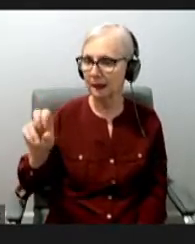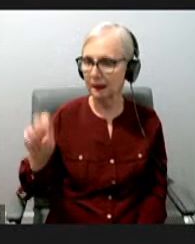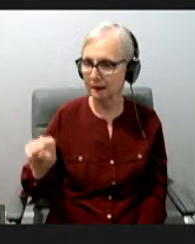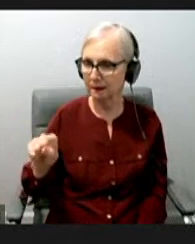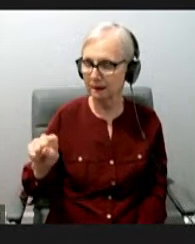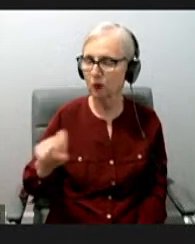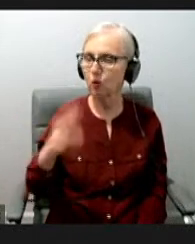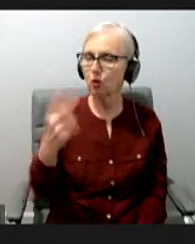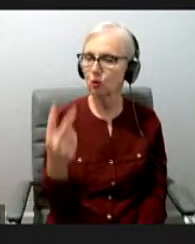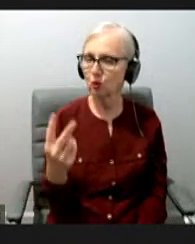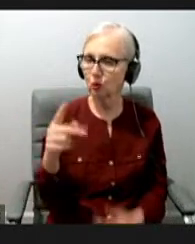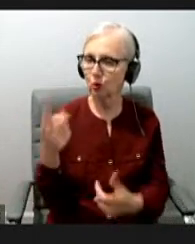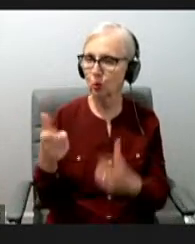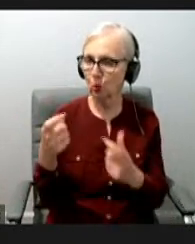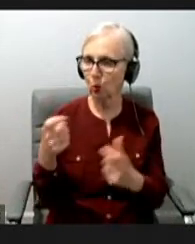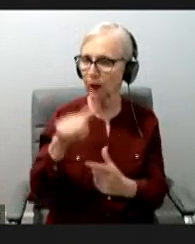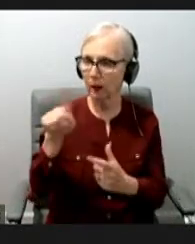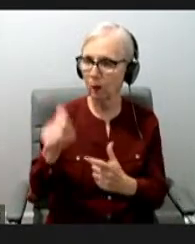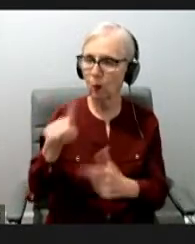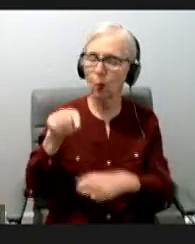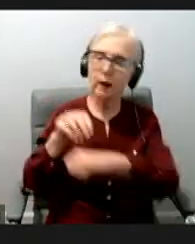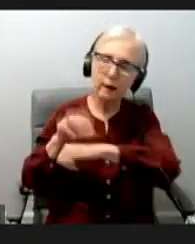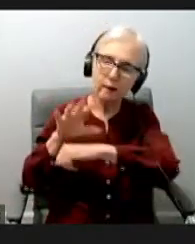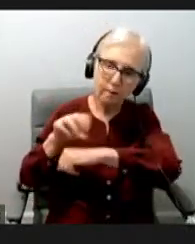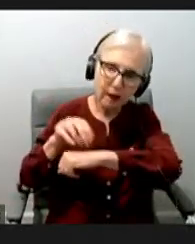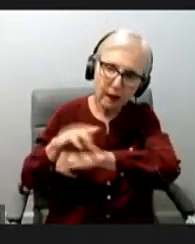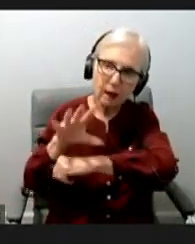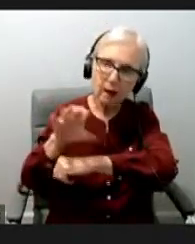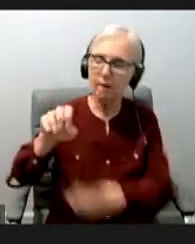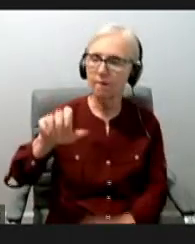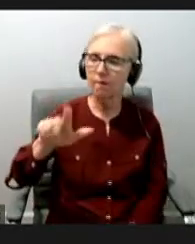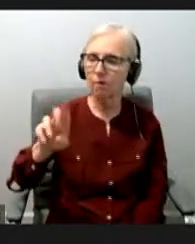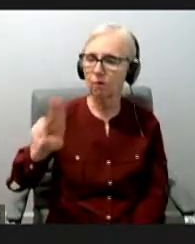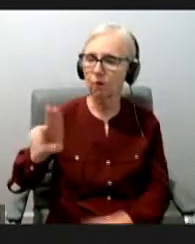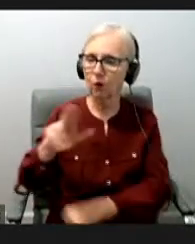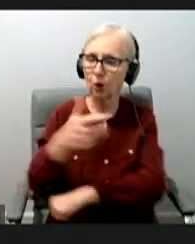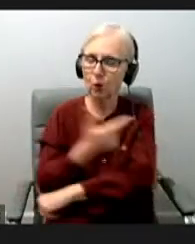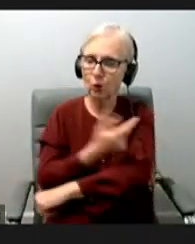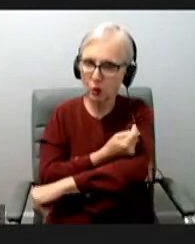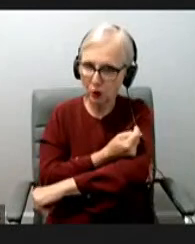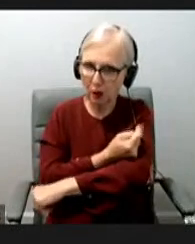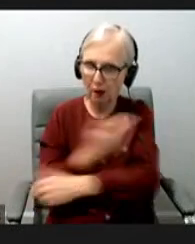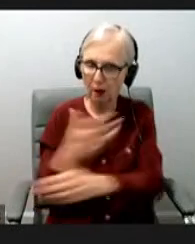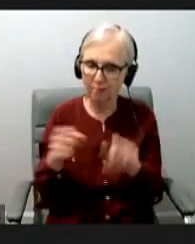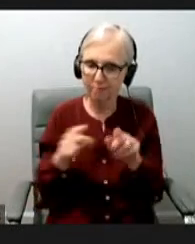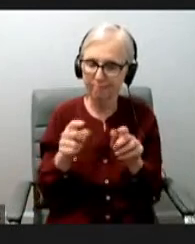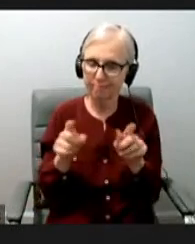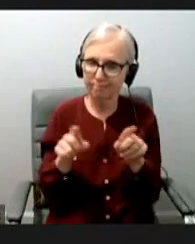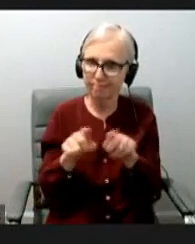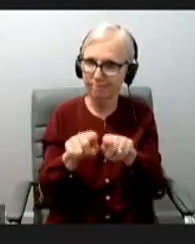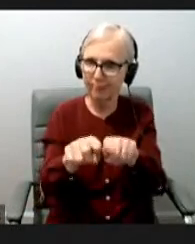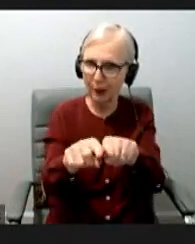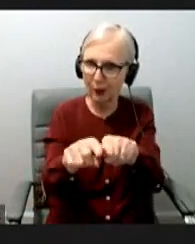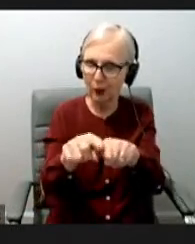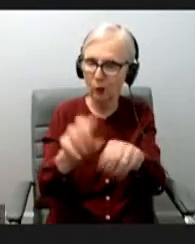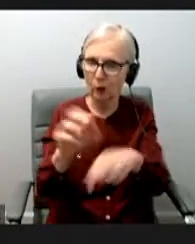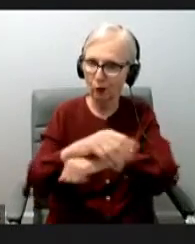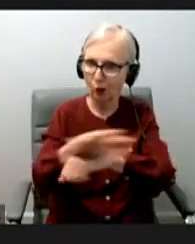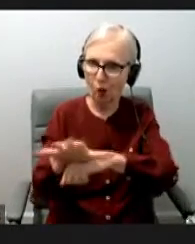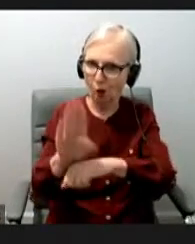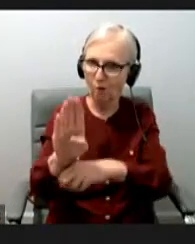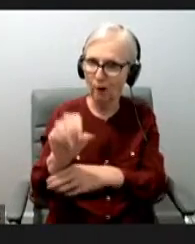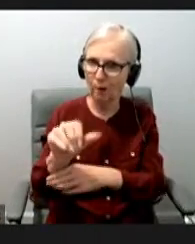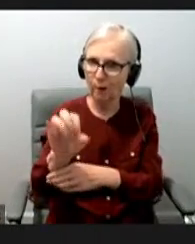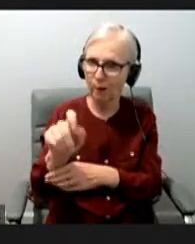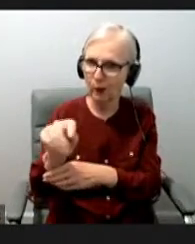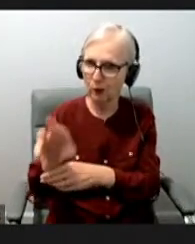questions related. What are you advising on the flu shot when it comes to pairing it with a COVID booster? And what's your general